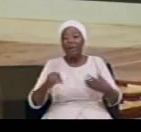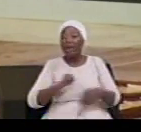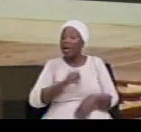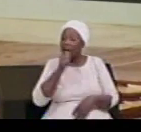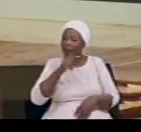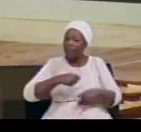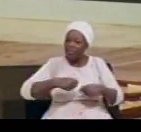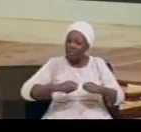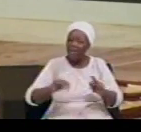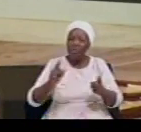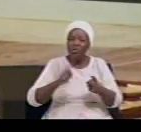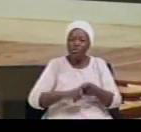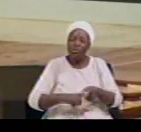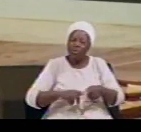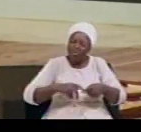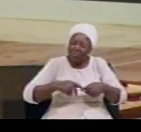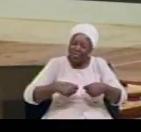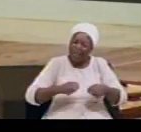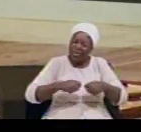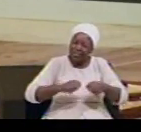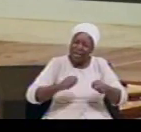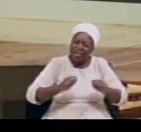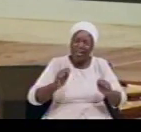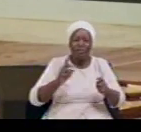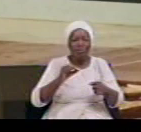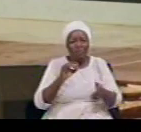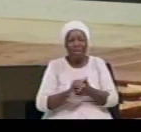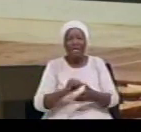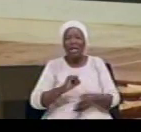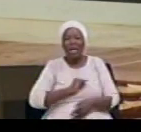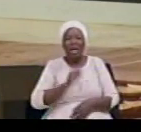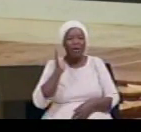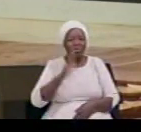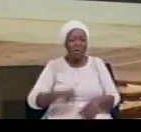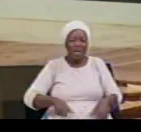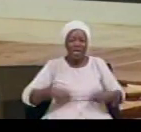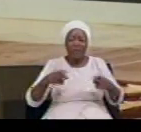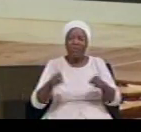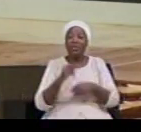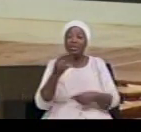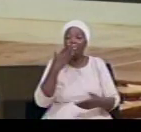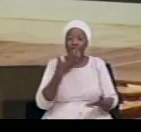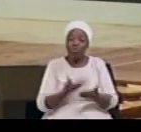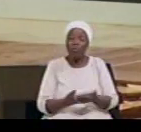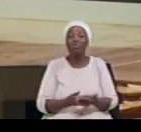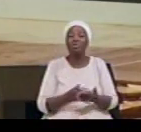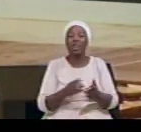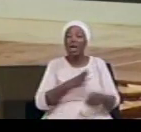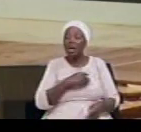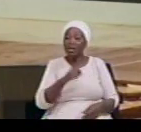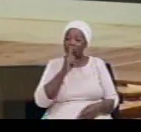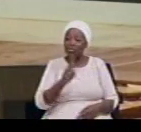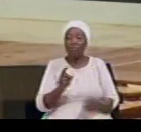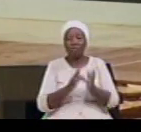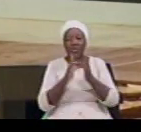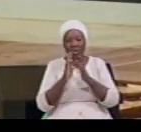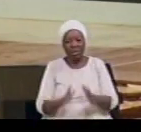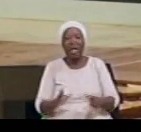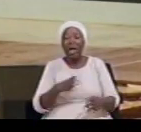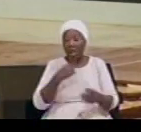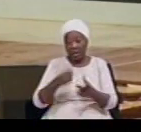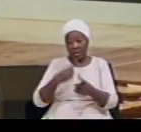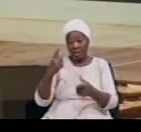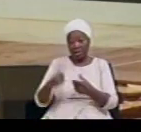I'm trying to endeavor that I will live as a real Christian, and then I will take